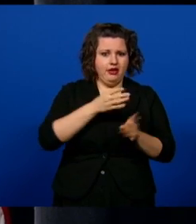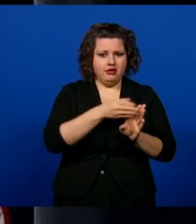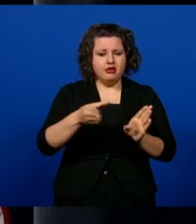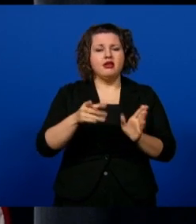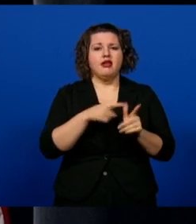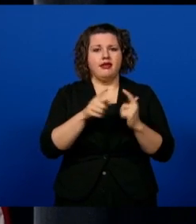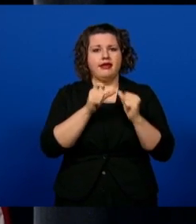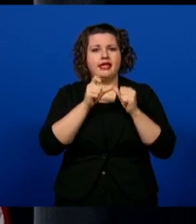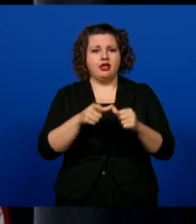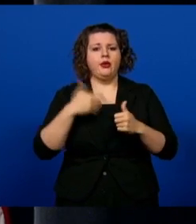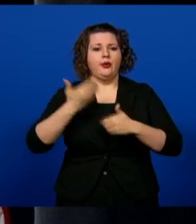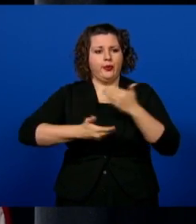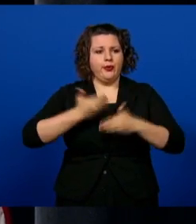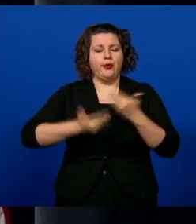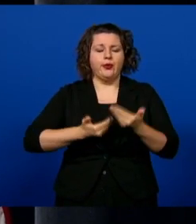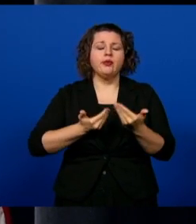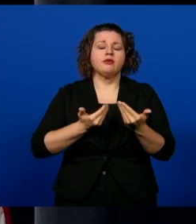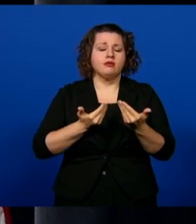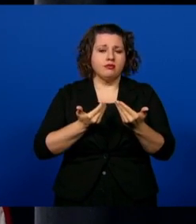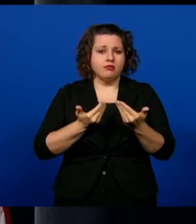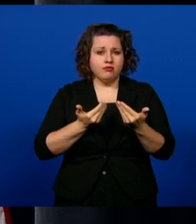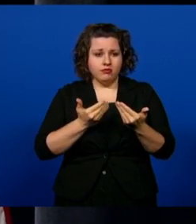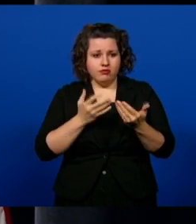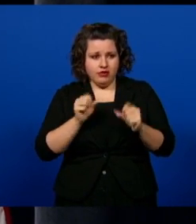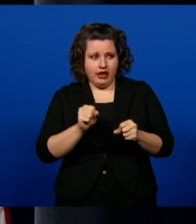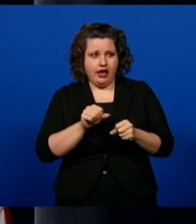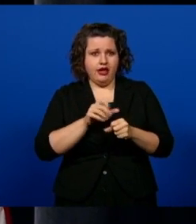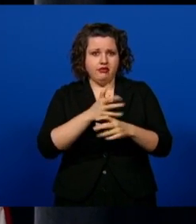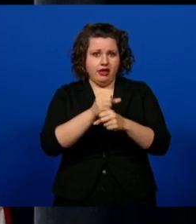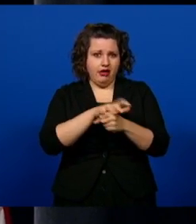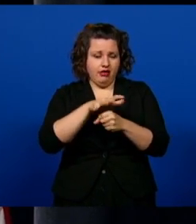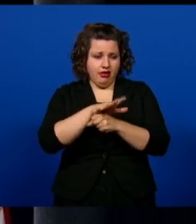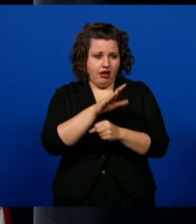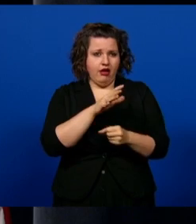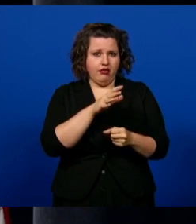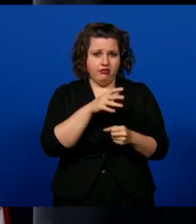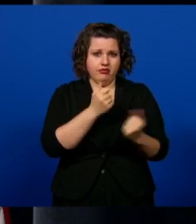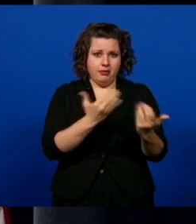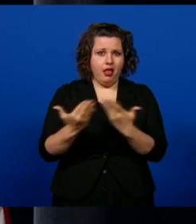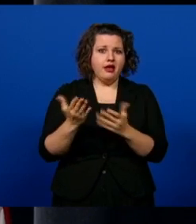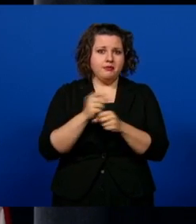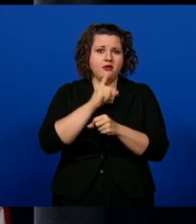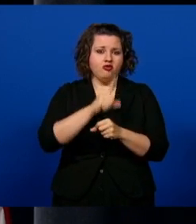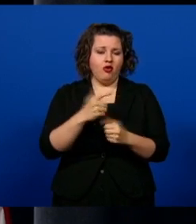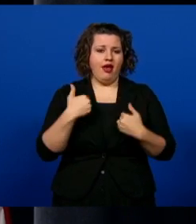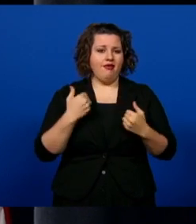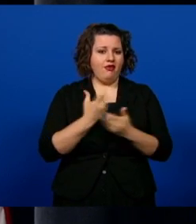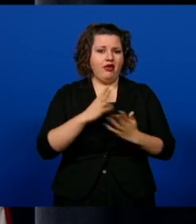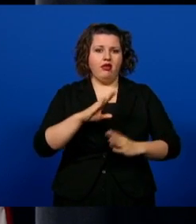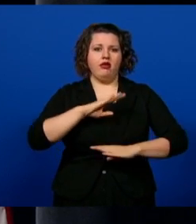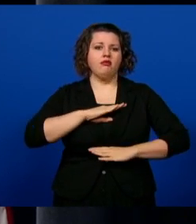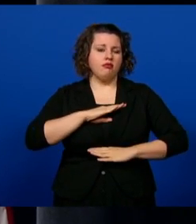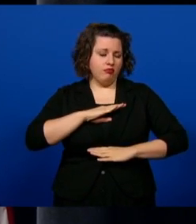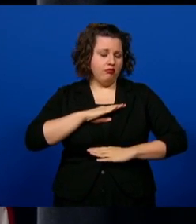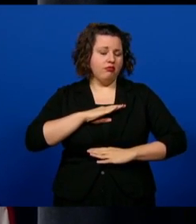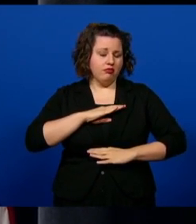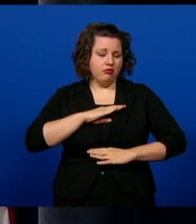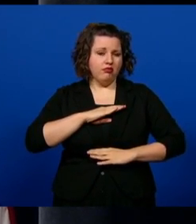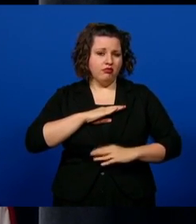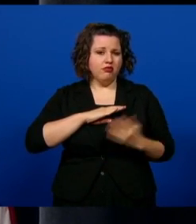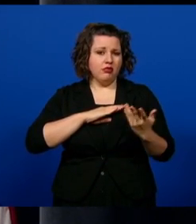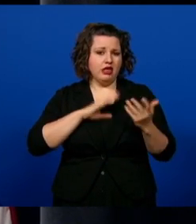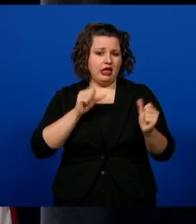work with them on procuring adequate supplies and making sure that they have what they need to keep,